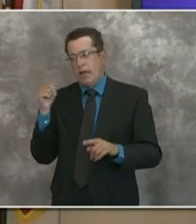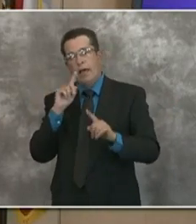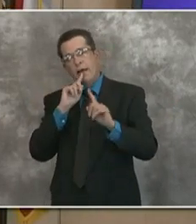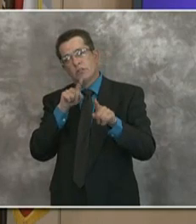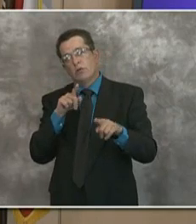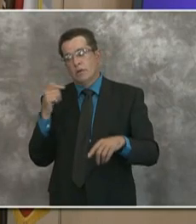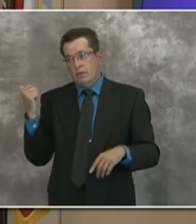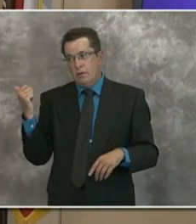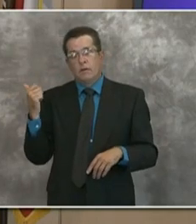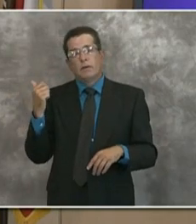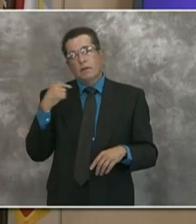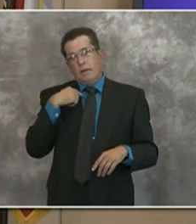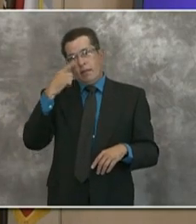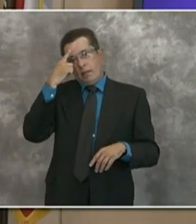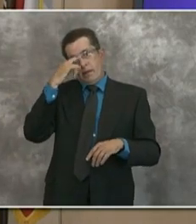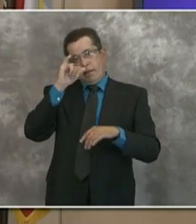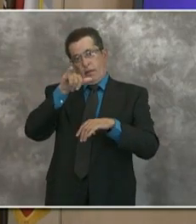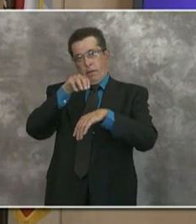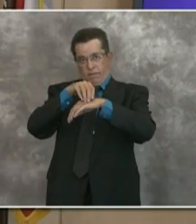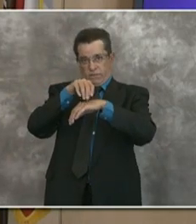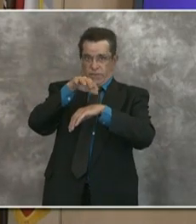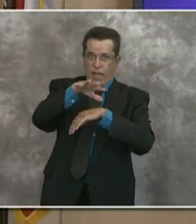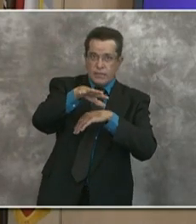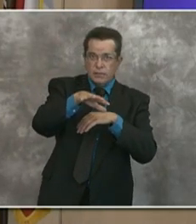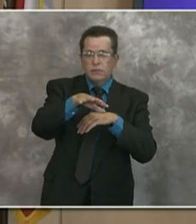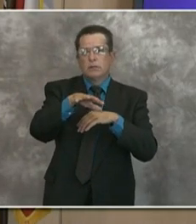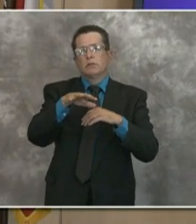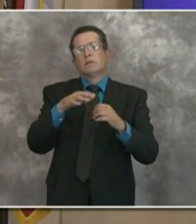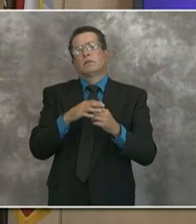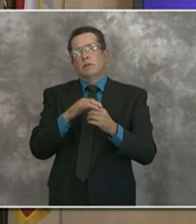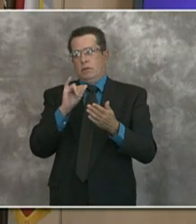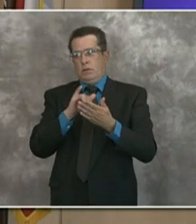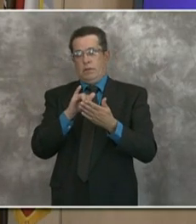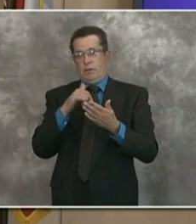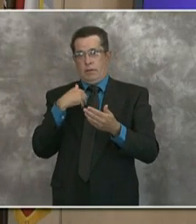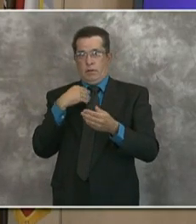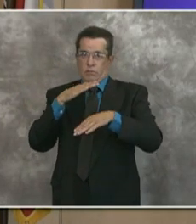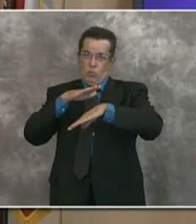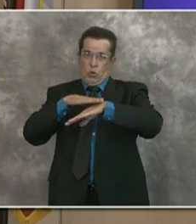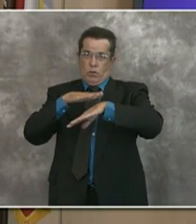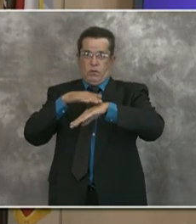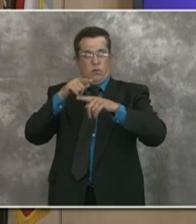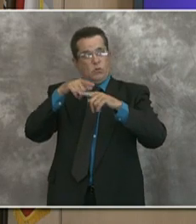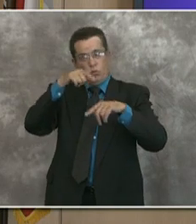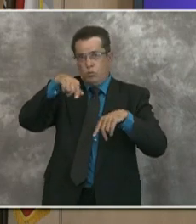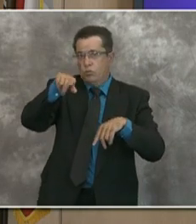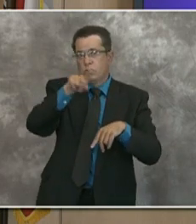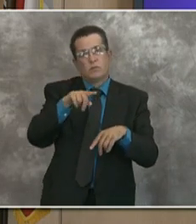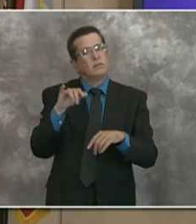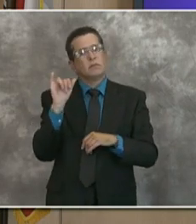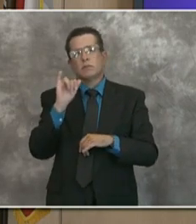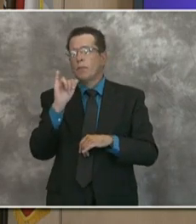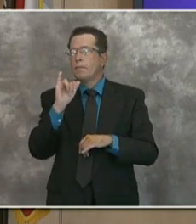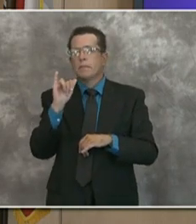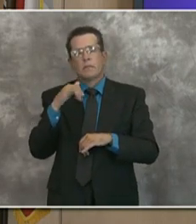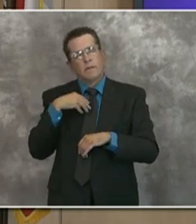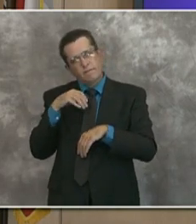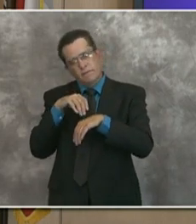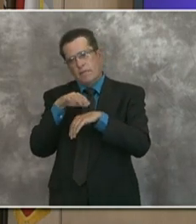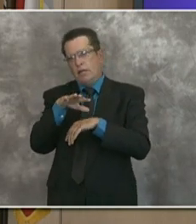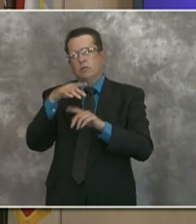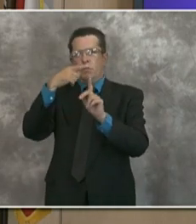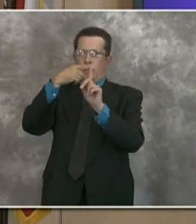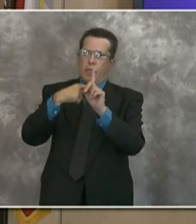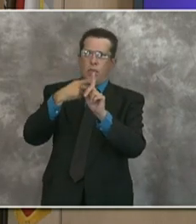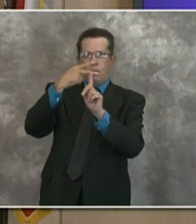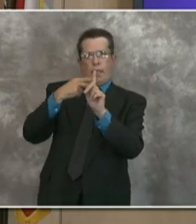Well, Danny, I think the advice that I give is the same advice I gave a month, 2